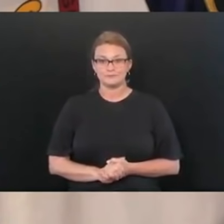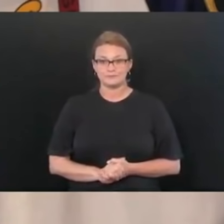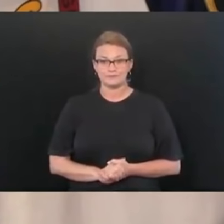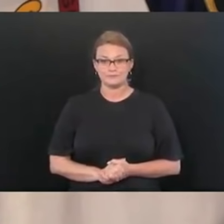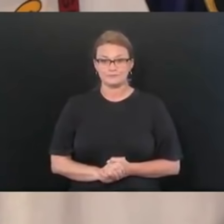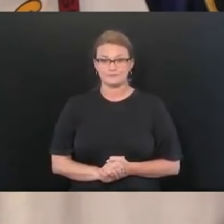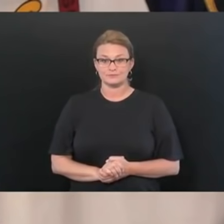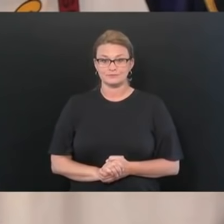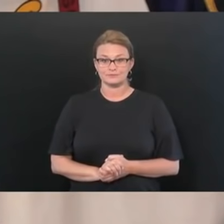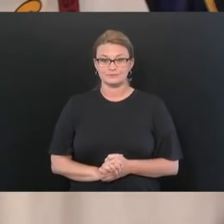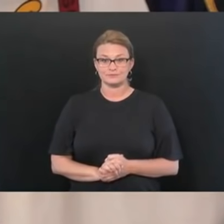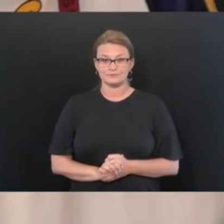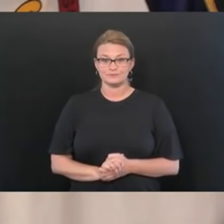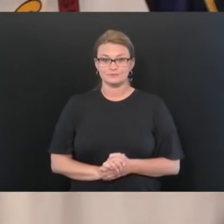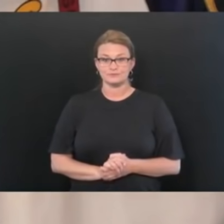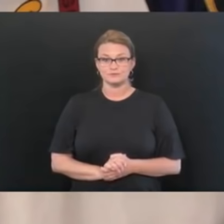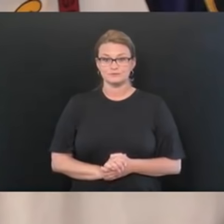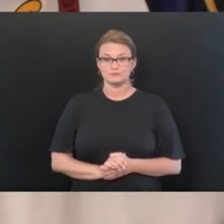I